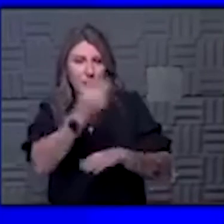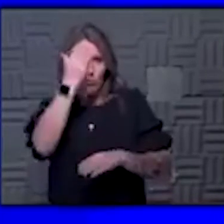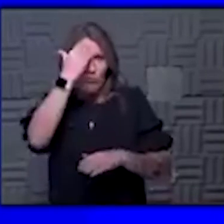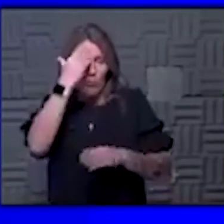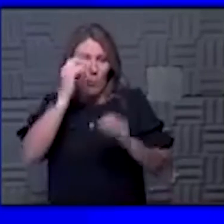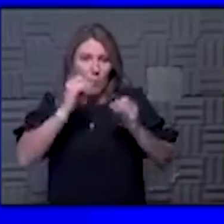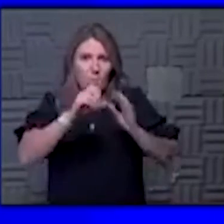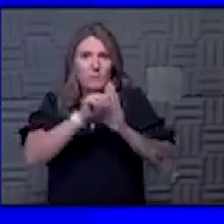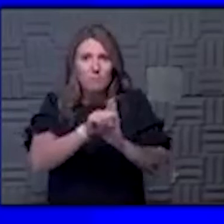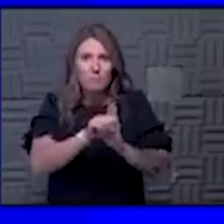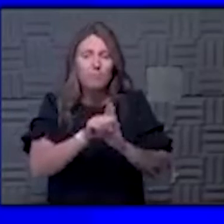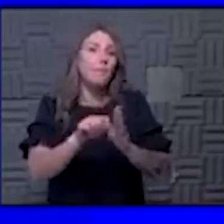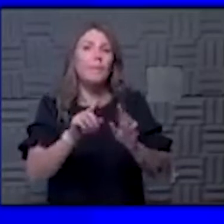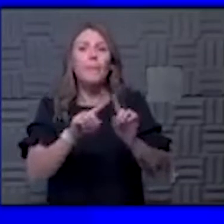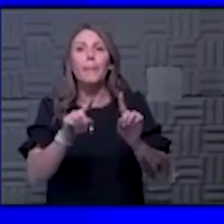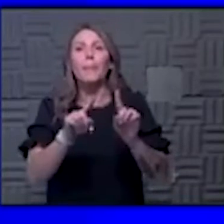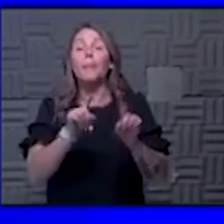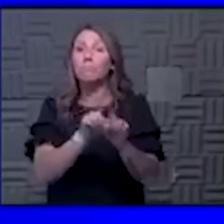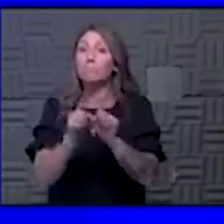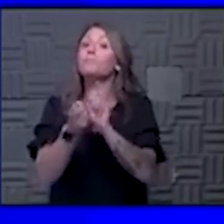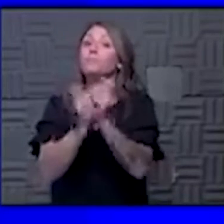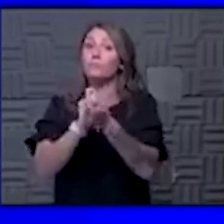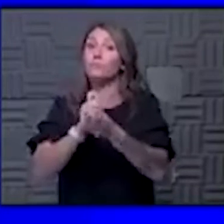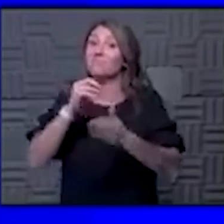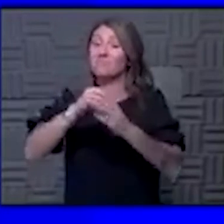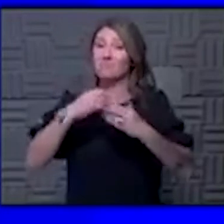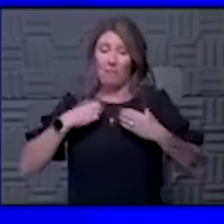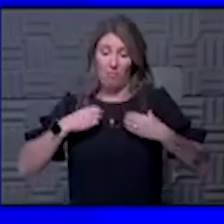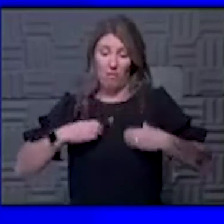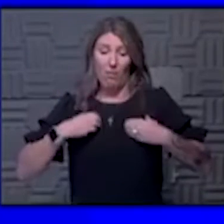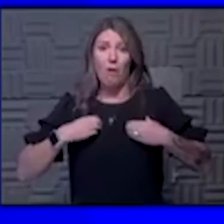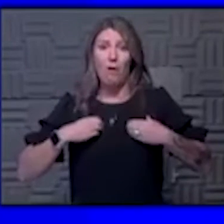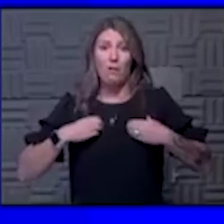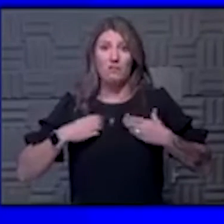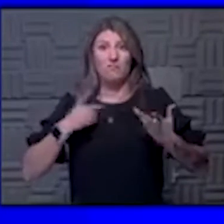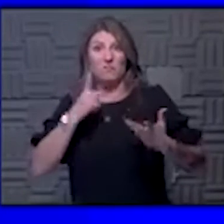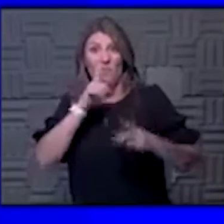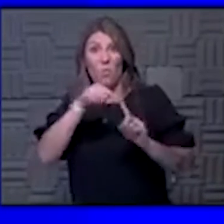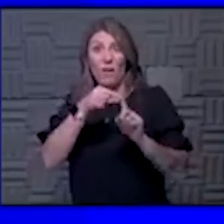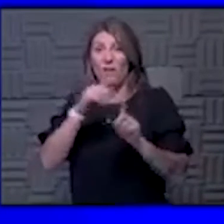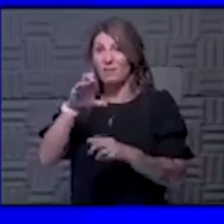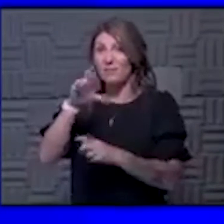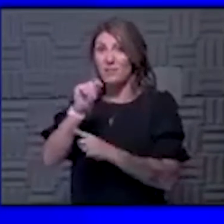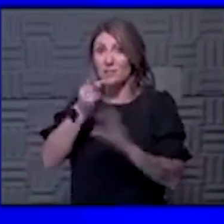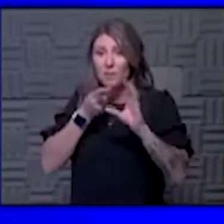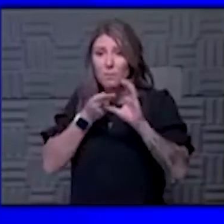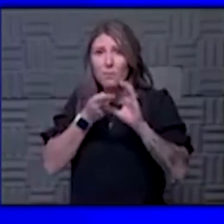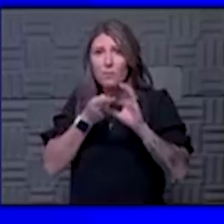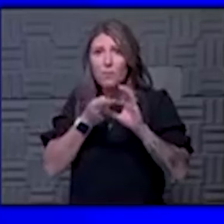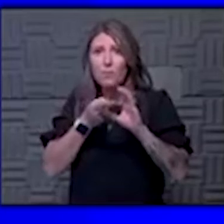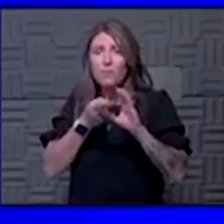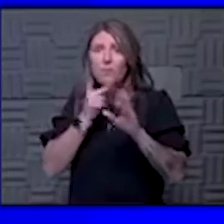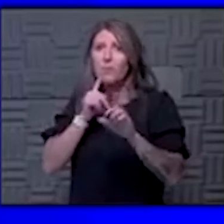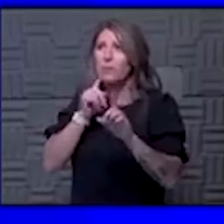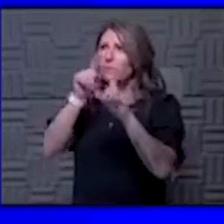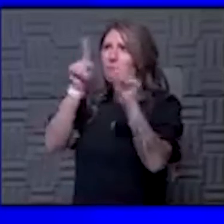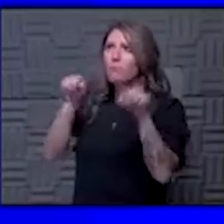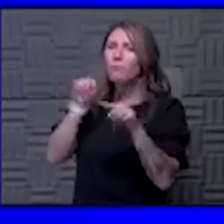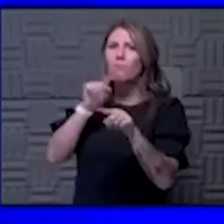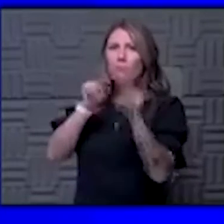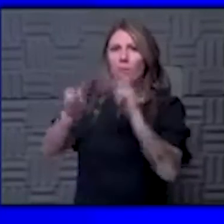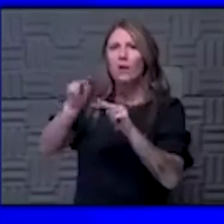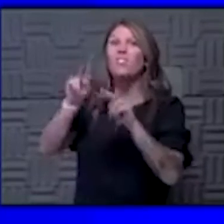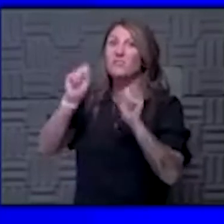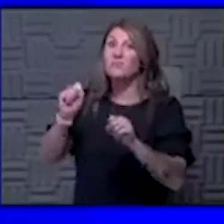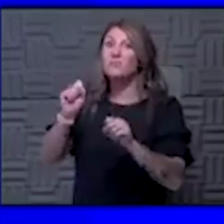they have also changes in their lungs based on CT scan. So it remains to be seen, can you still get those